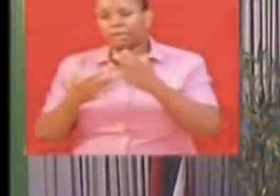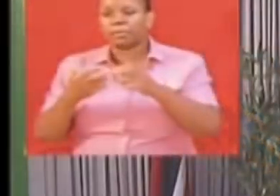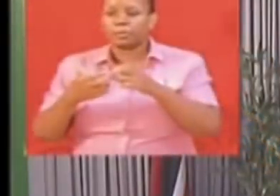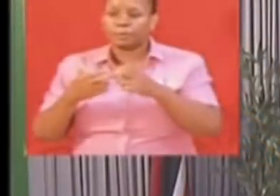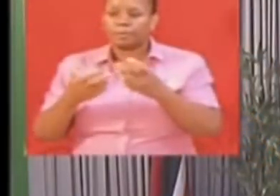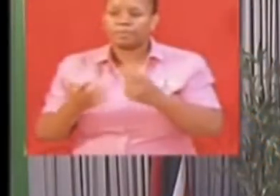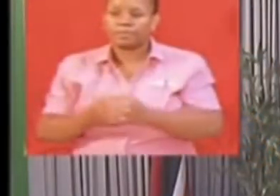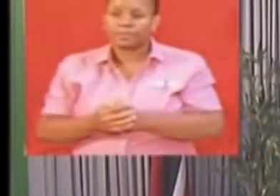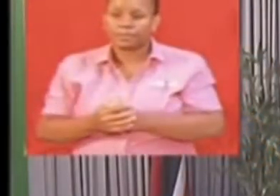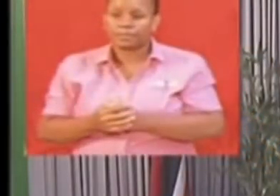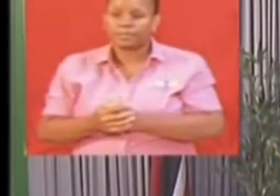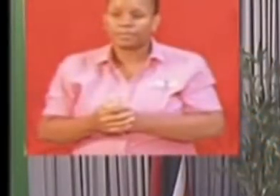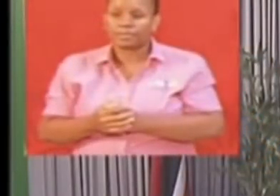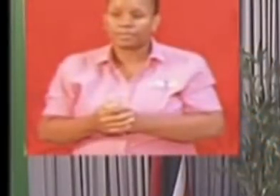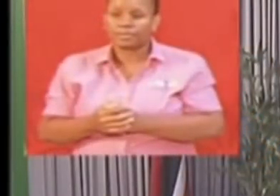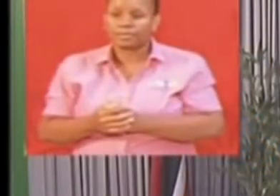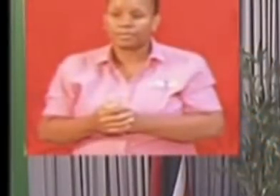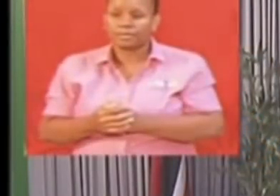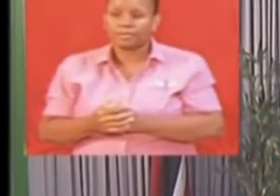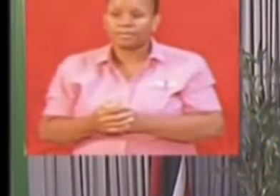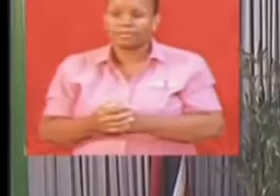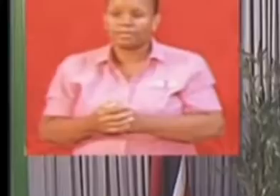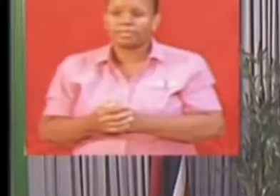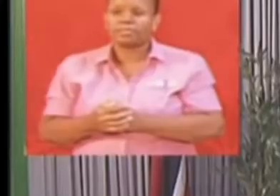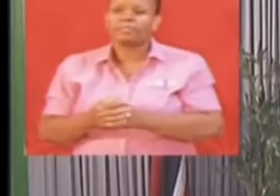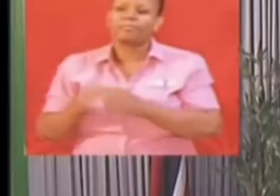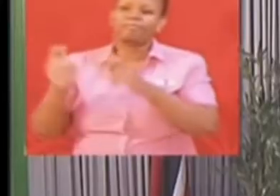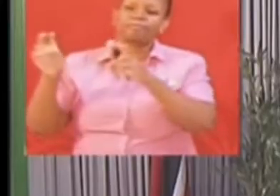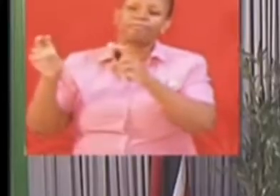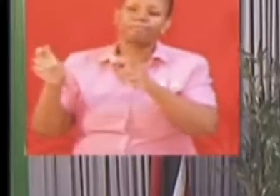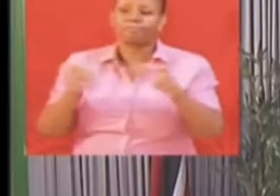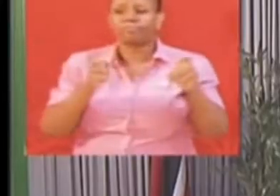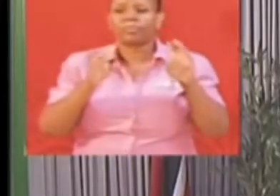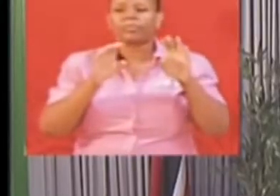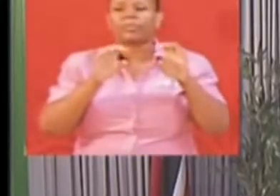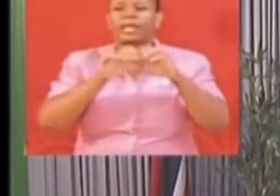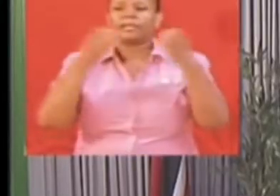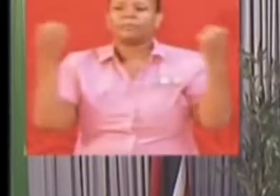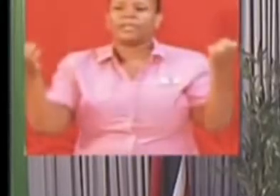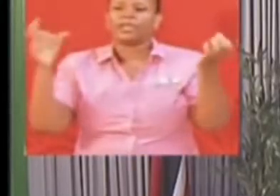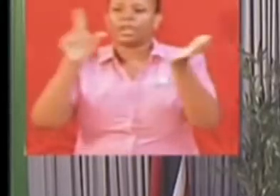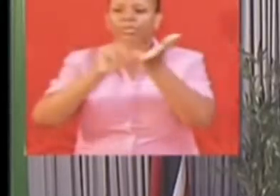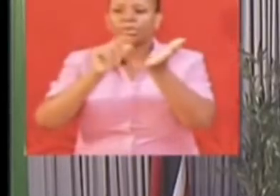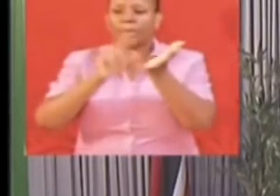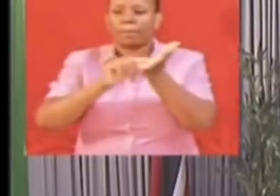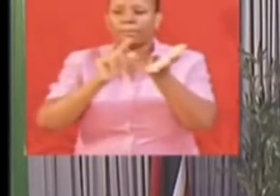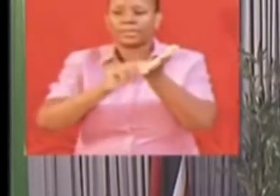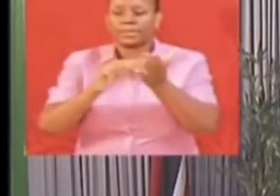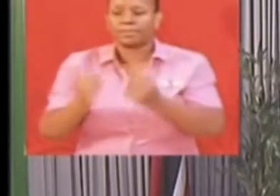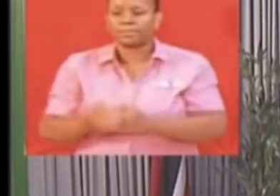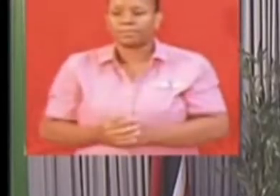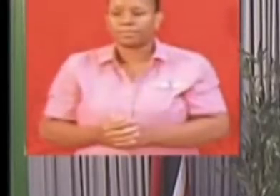Communications. And so I will move swiftly to Express newspaper, please.